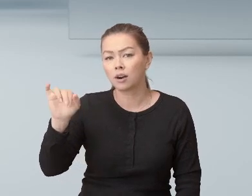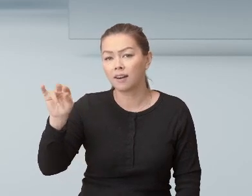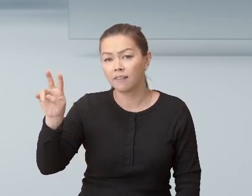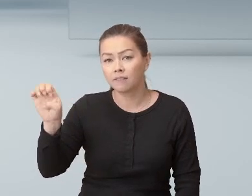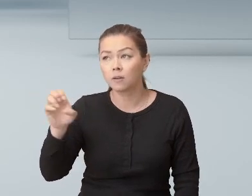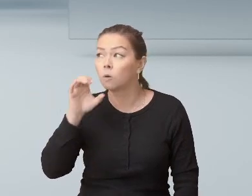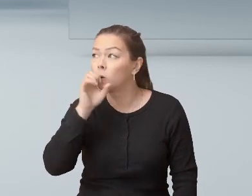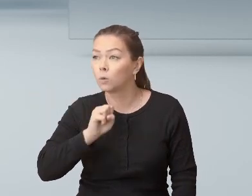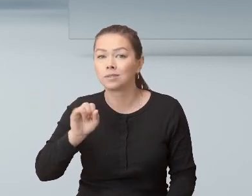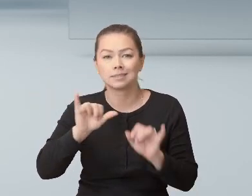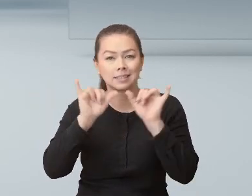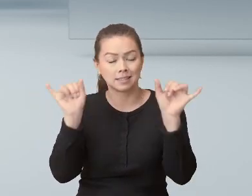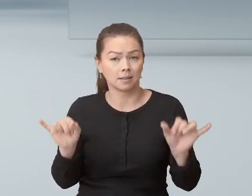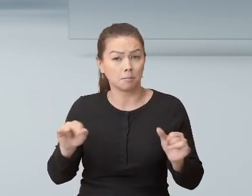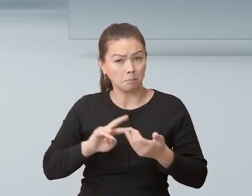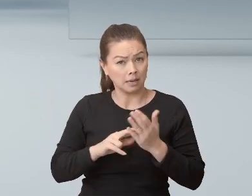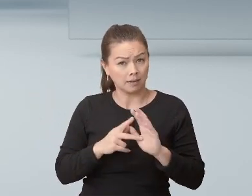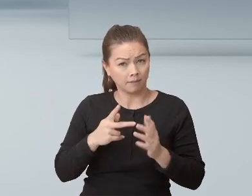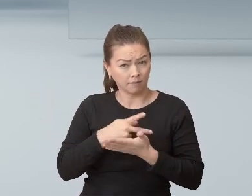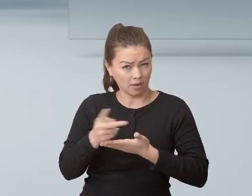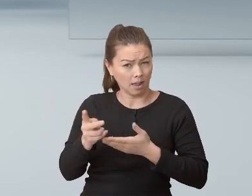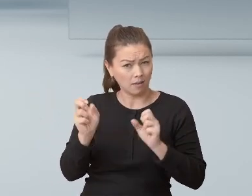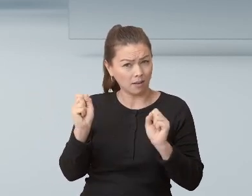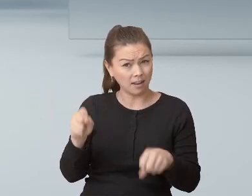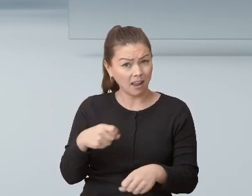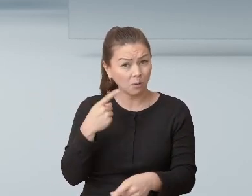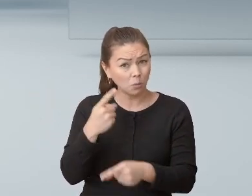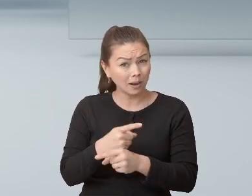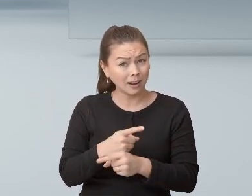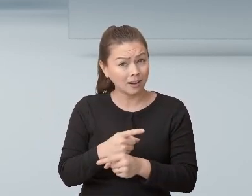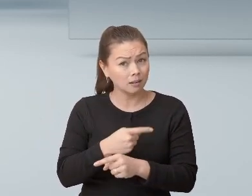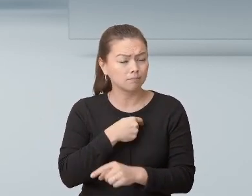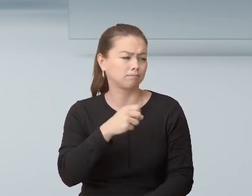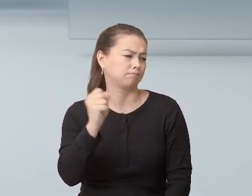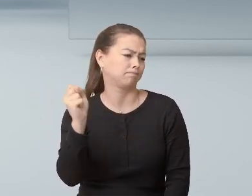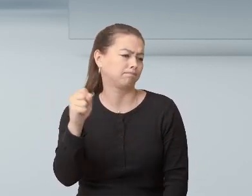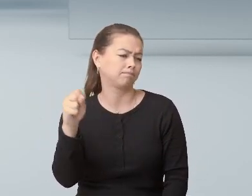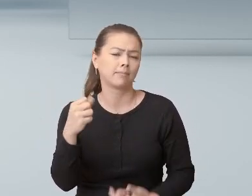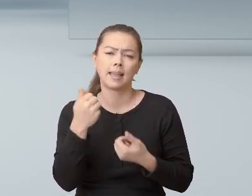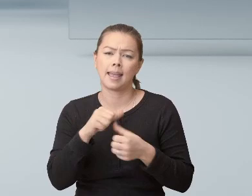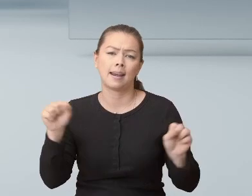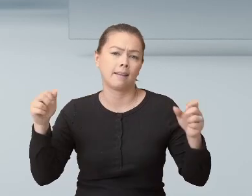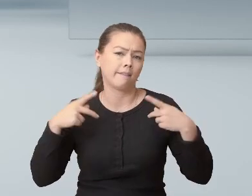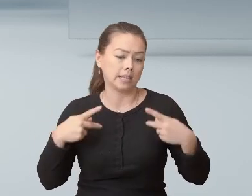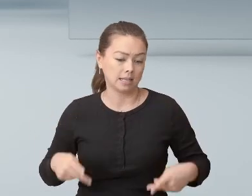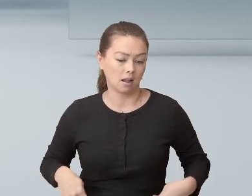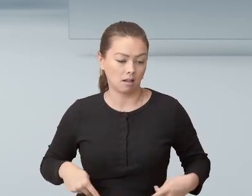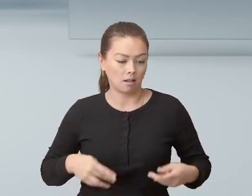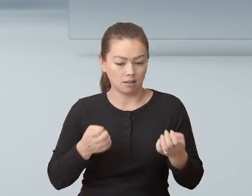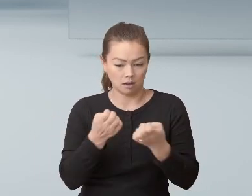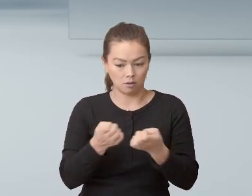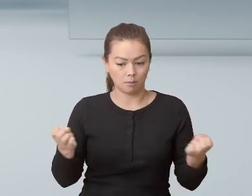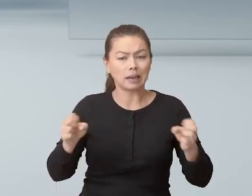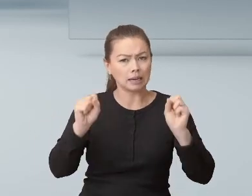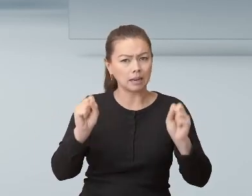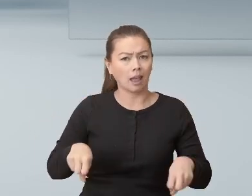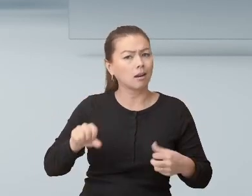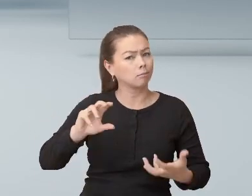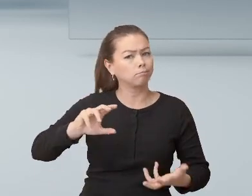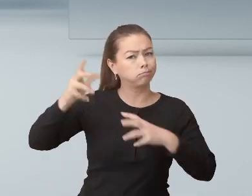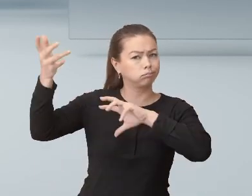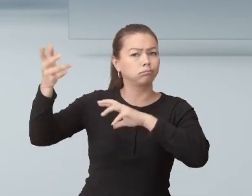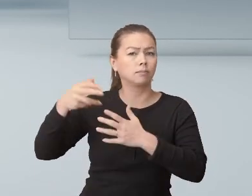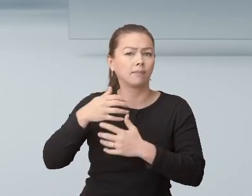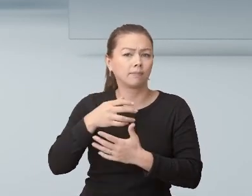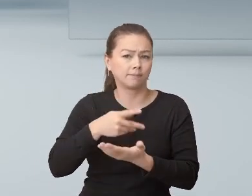Well, of course, anything physical can fail, but there's a misnomer that, and I alluded to this earlier, that even